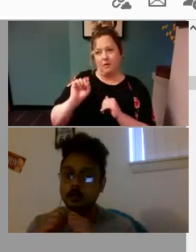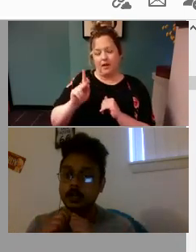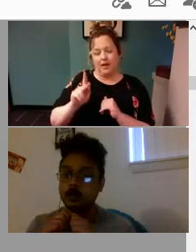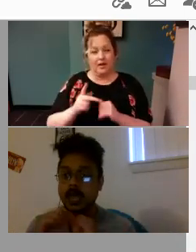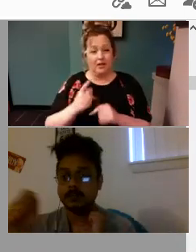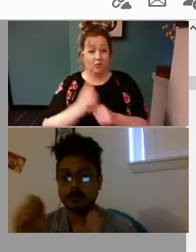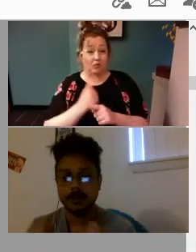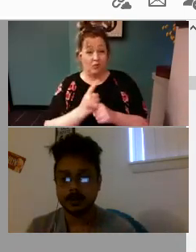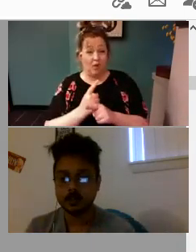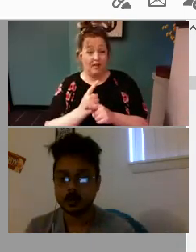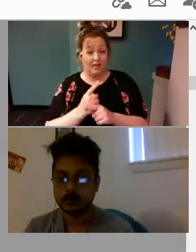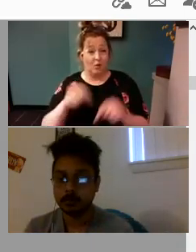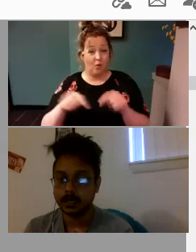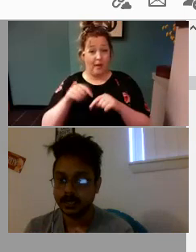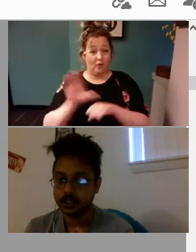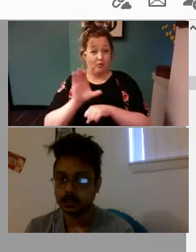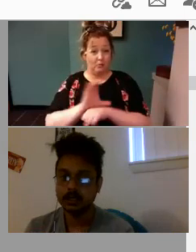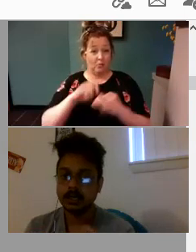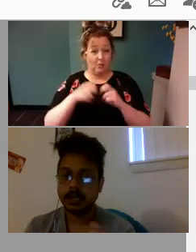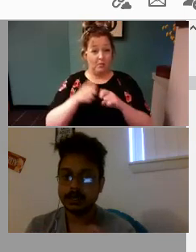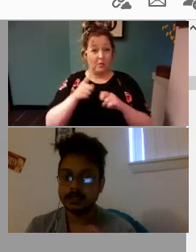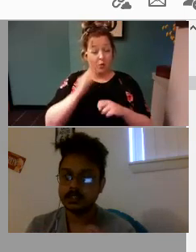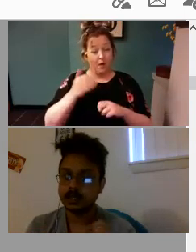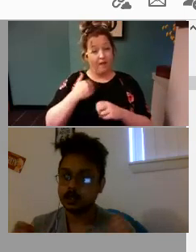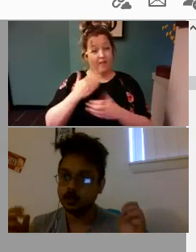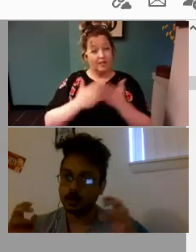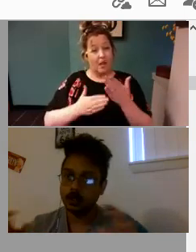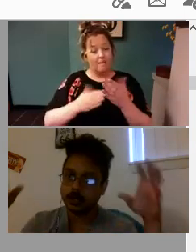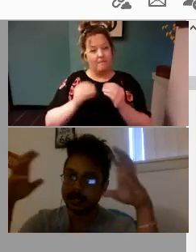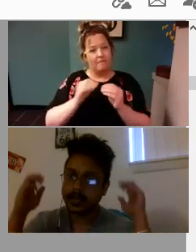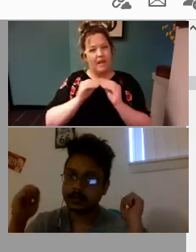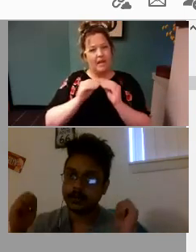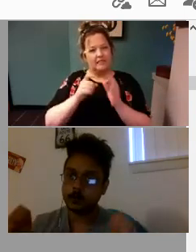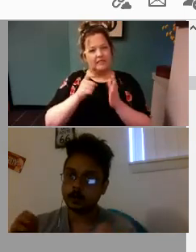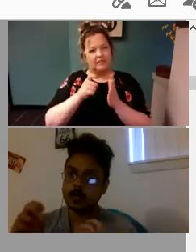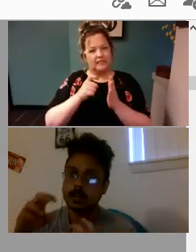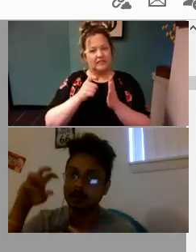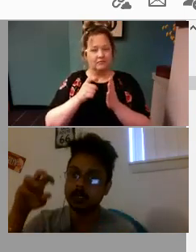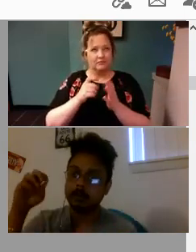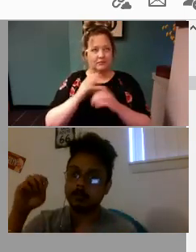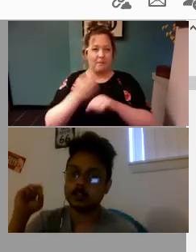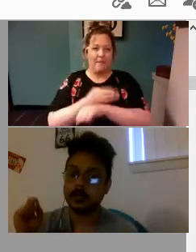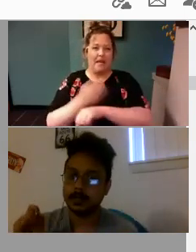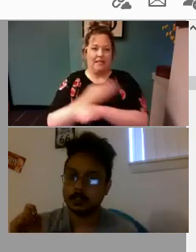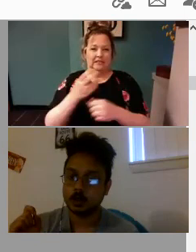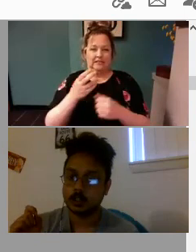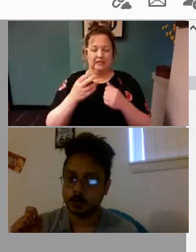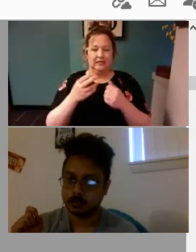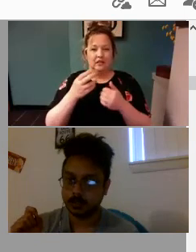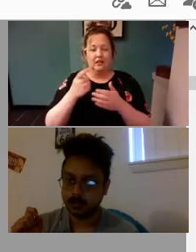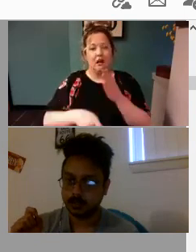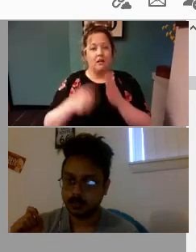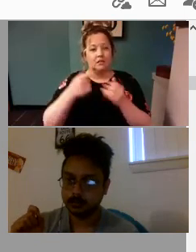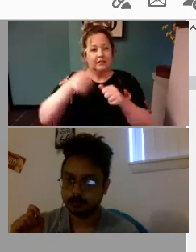problem, right? You're going to have some maintenance cost per edge, and essentially you want your entire network to have the minimum most maintenance